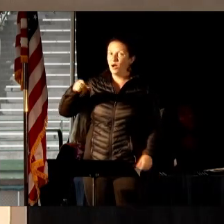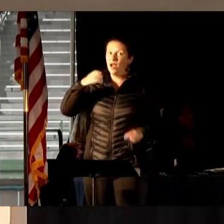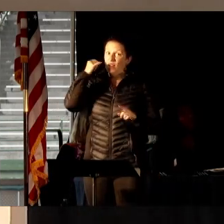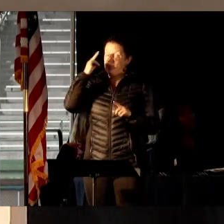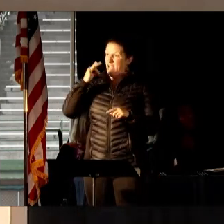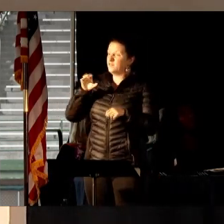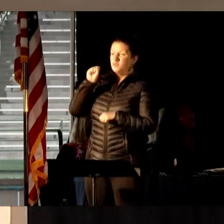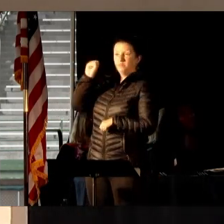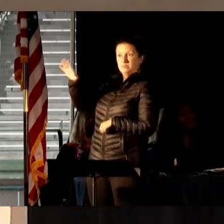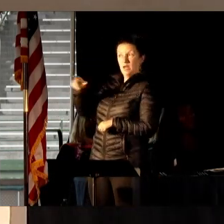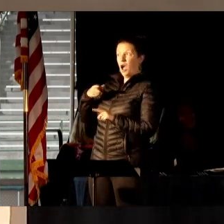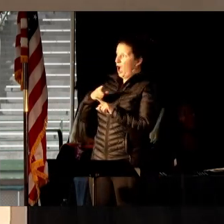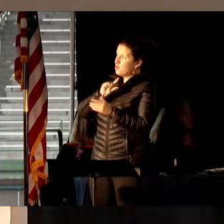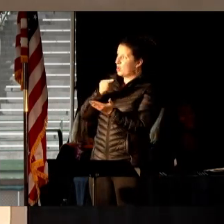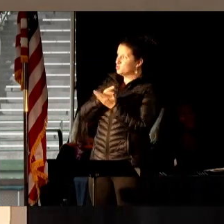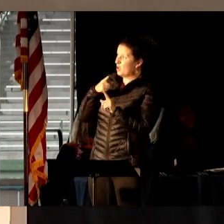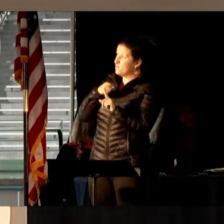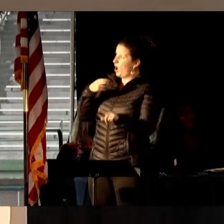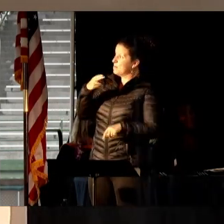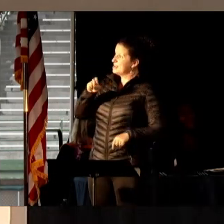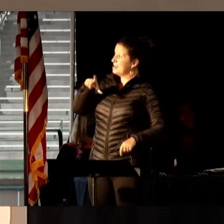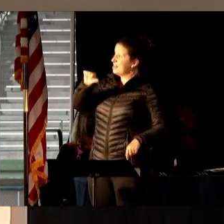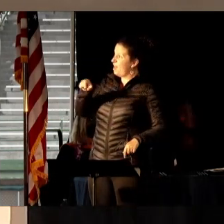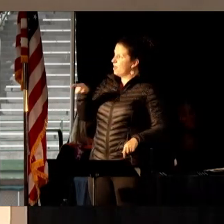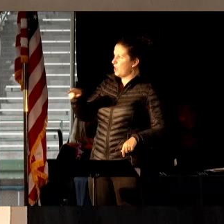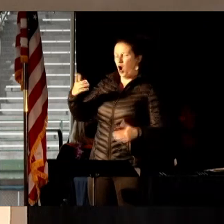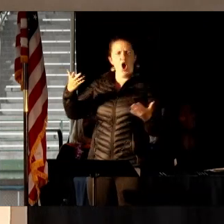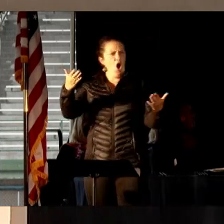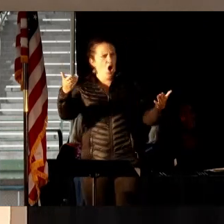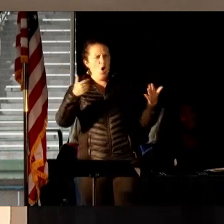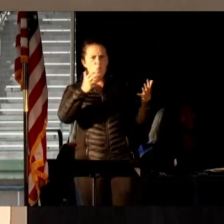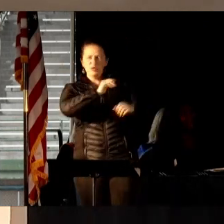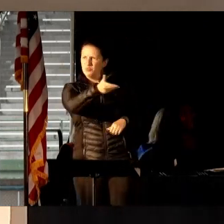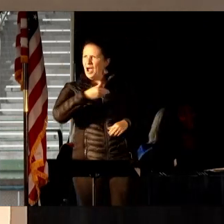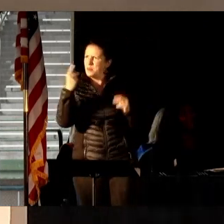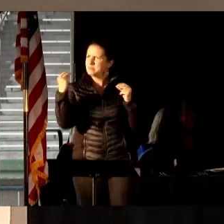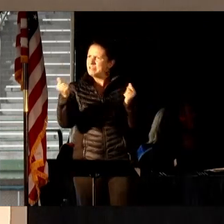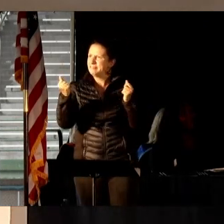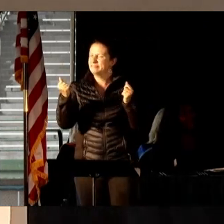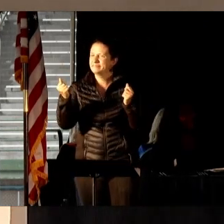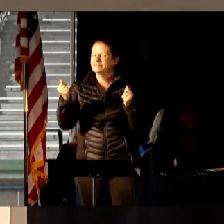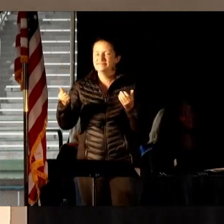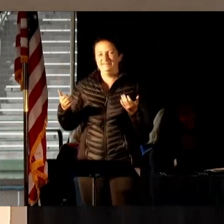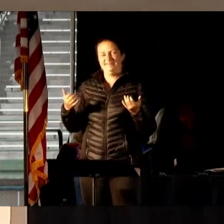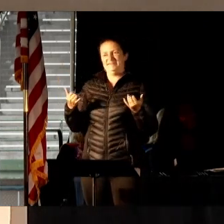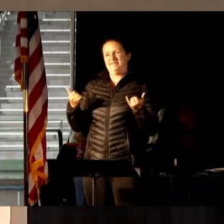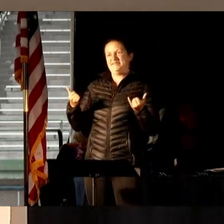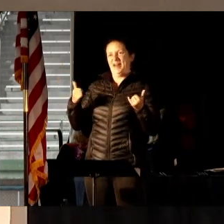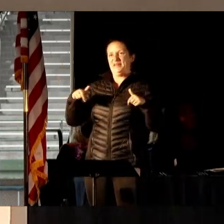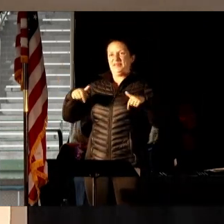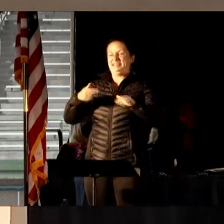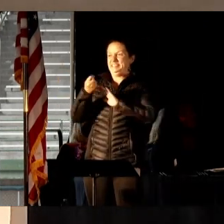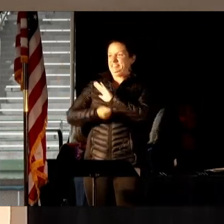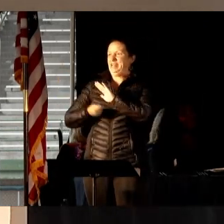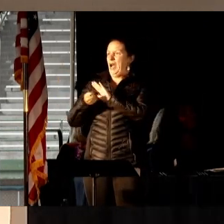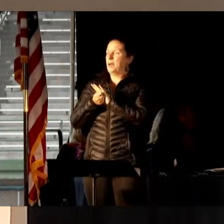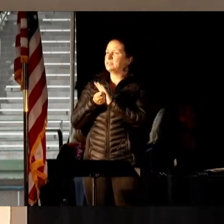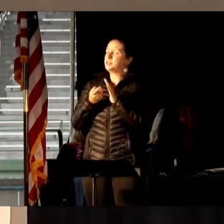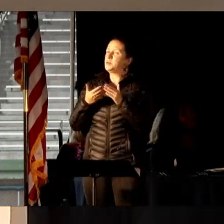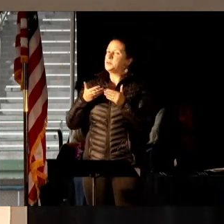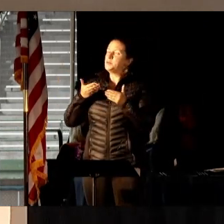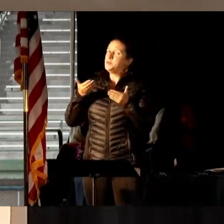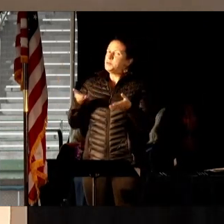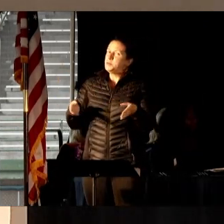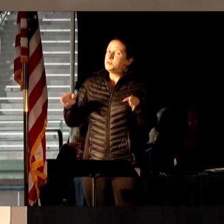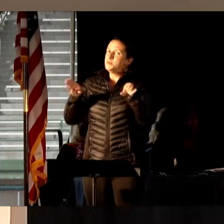the spot. As this chapter in our life comes to a close, a world full of opportunities awaits every one of